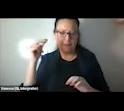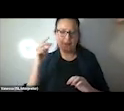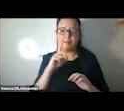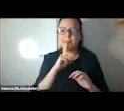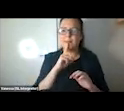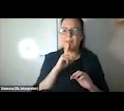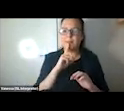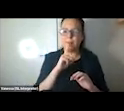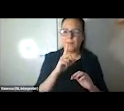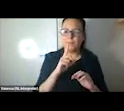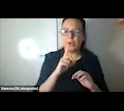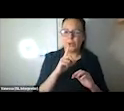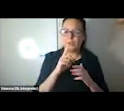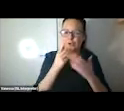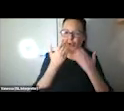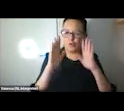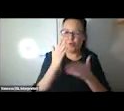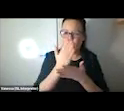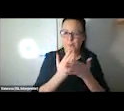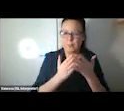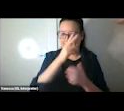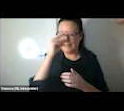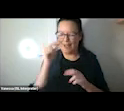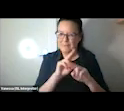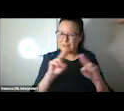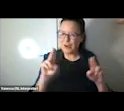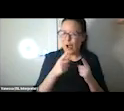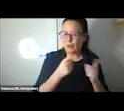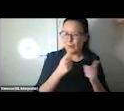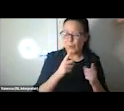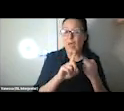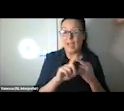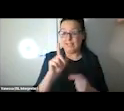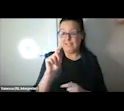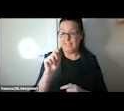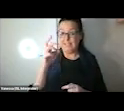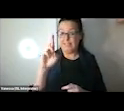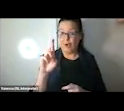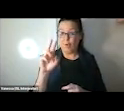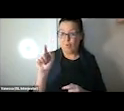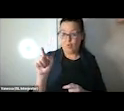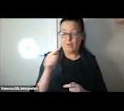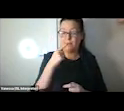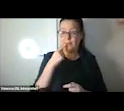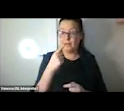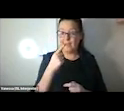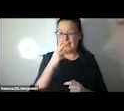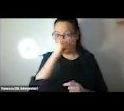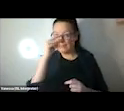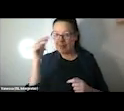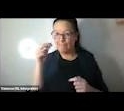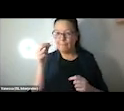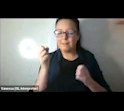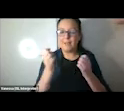show some examples of what not to do. And in the TR, it gives examples of the technical requirements